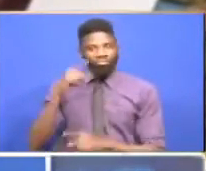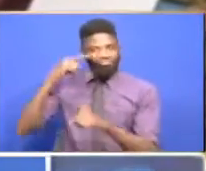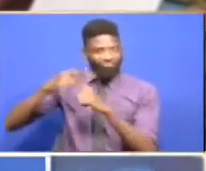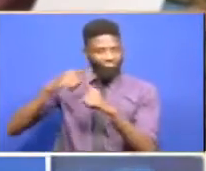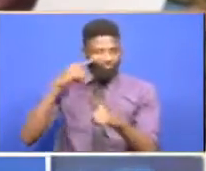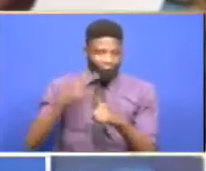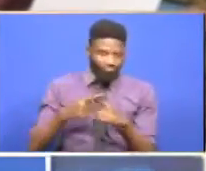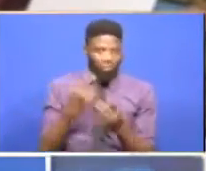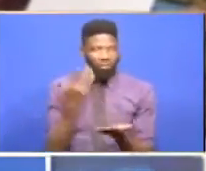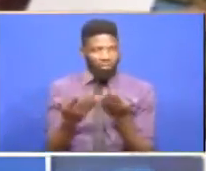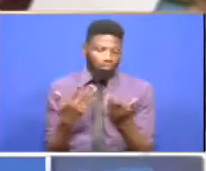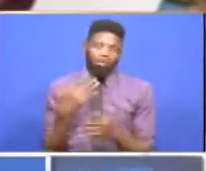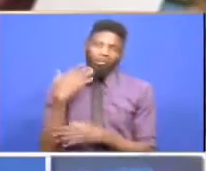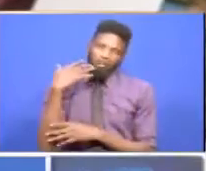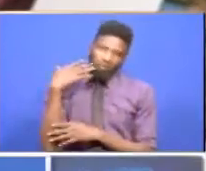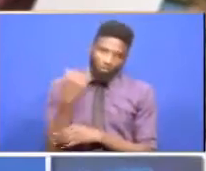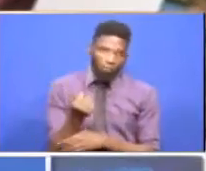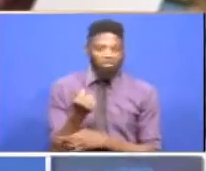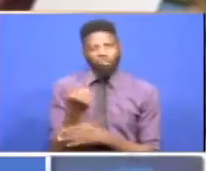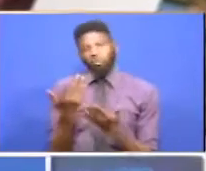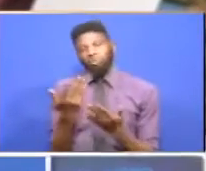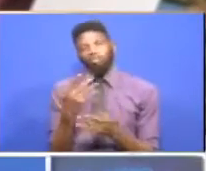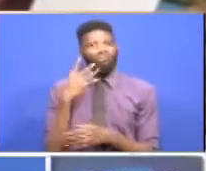at least 500 to 400